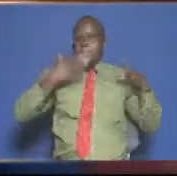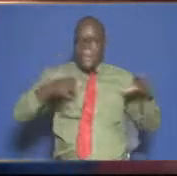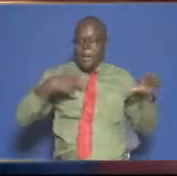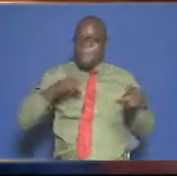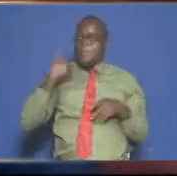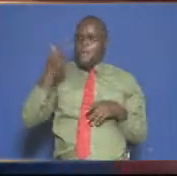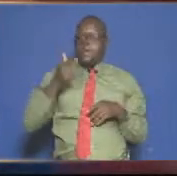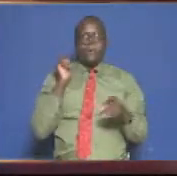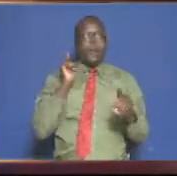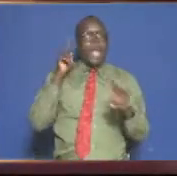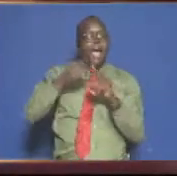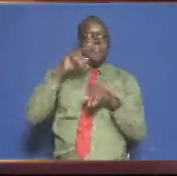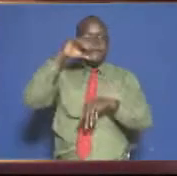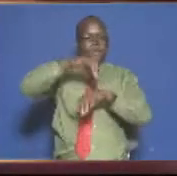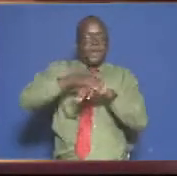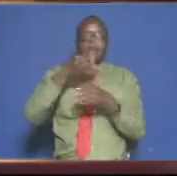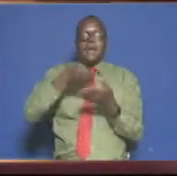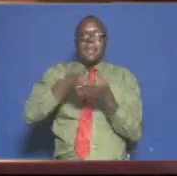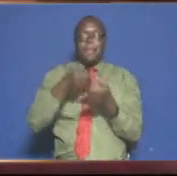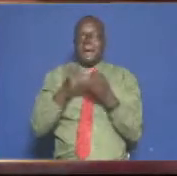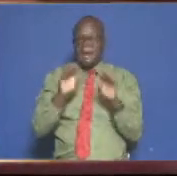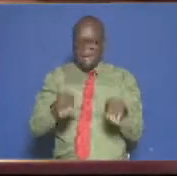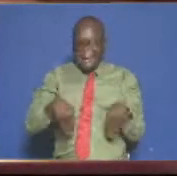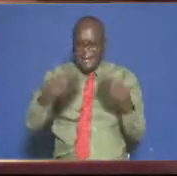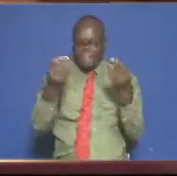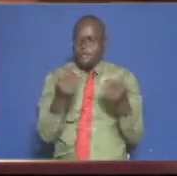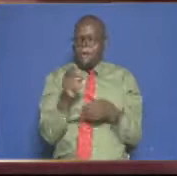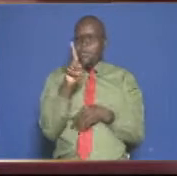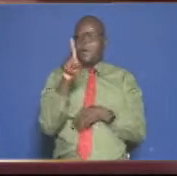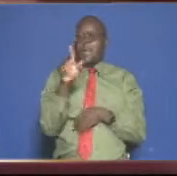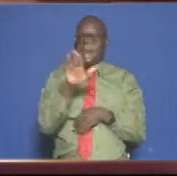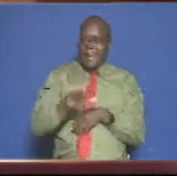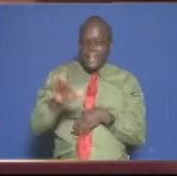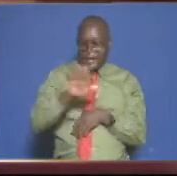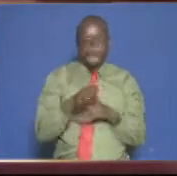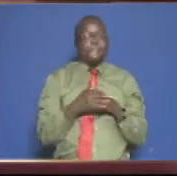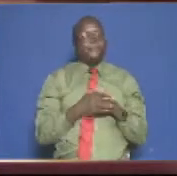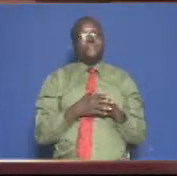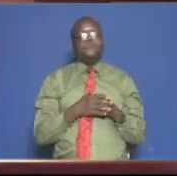mint billions. Mr. Speaker, I'll even give you a scenario.